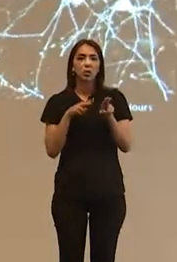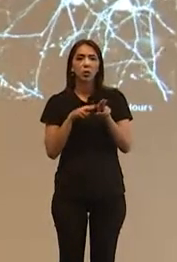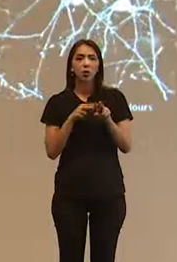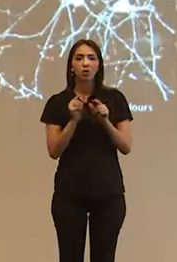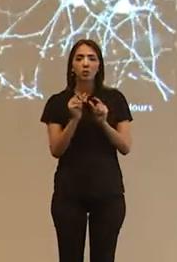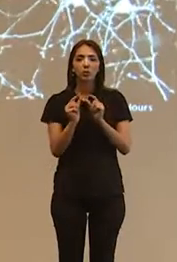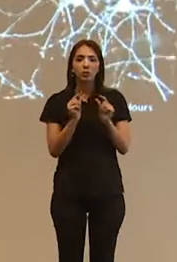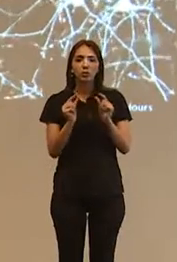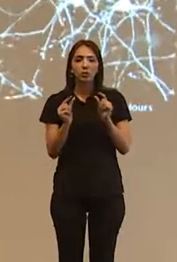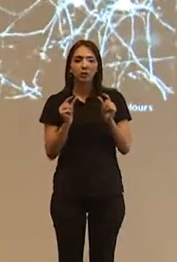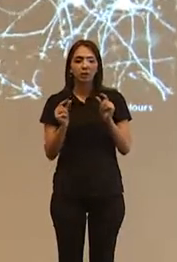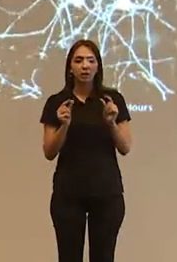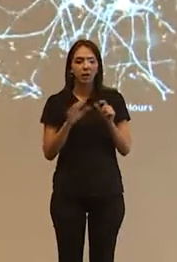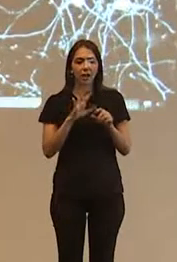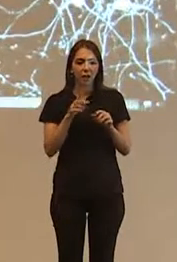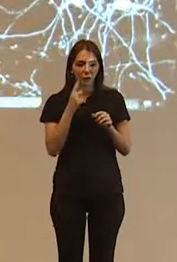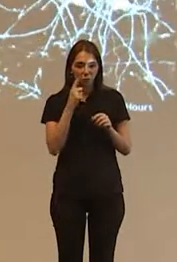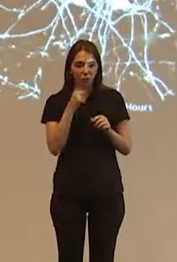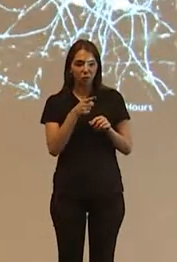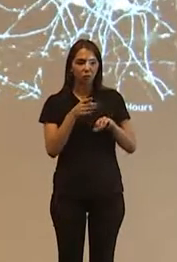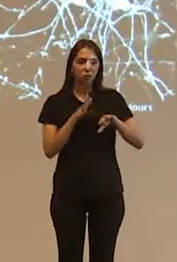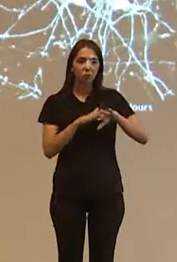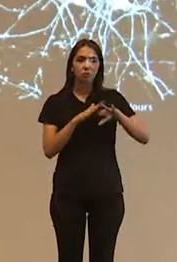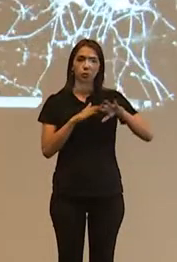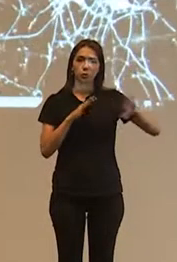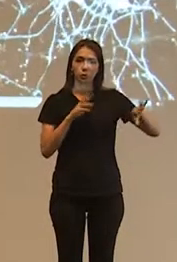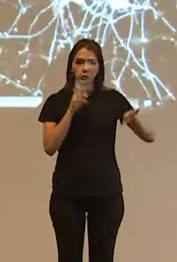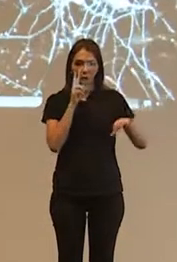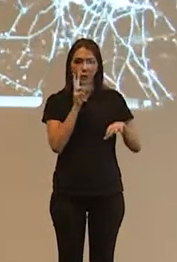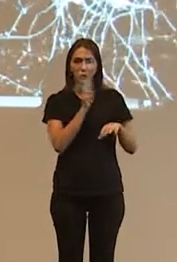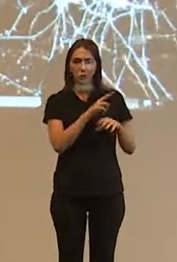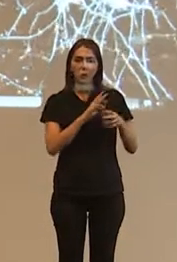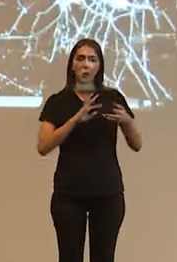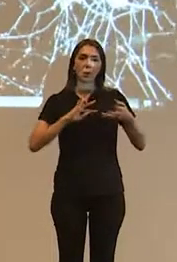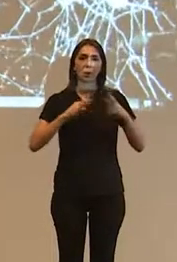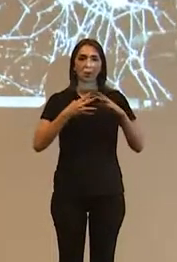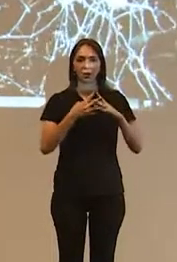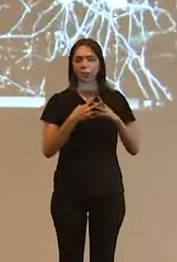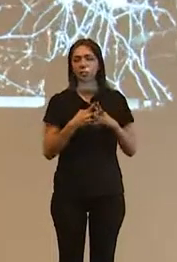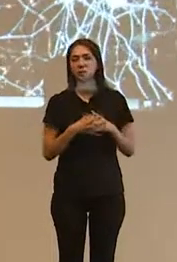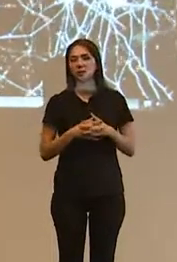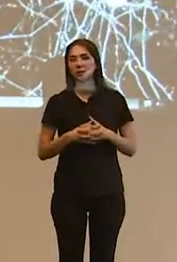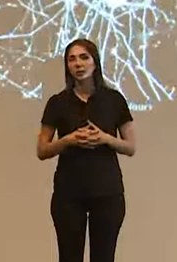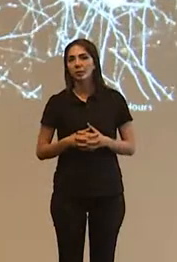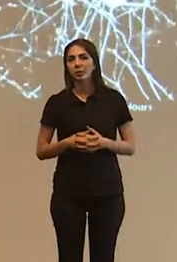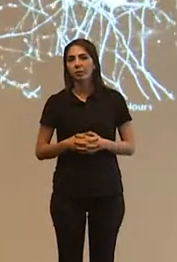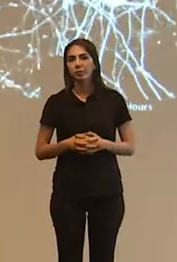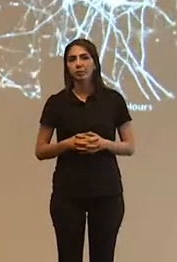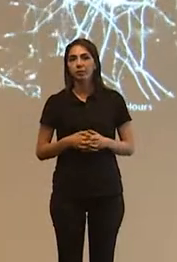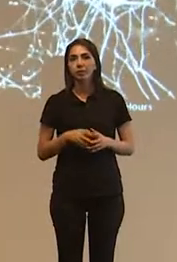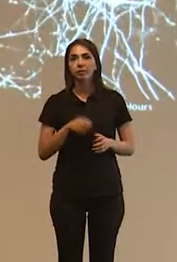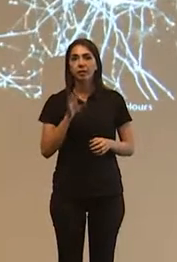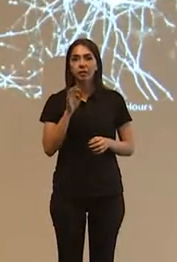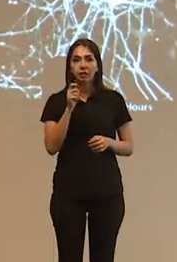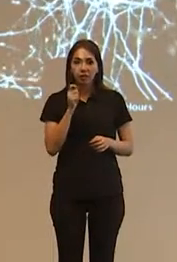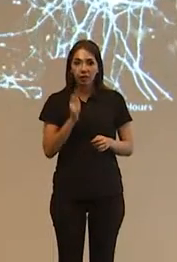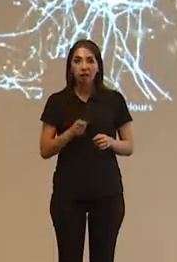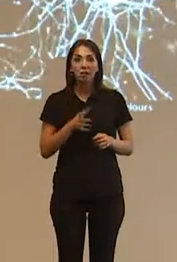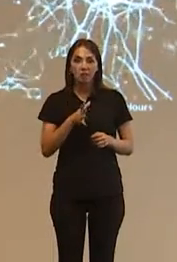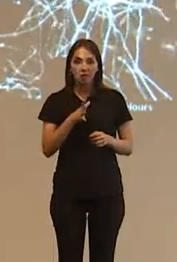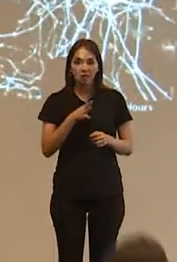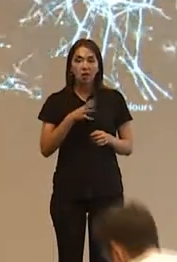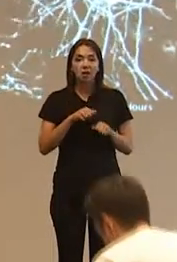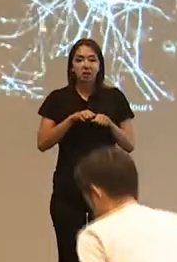and there are the stem cells the first thing they do as you see on the left hand side they create a space for